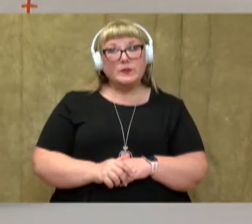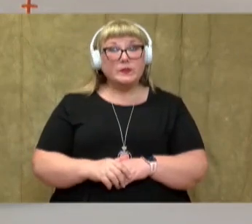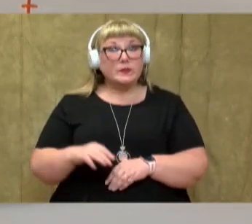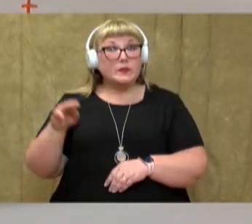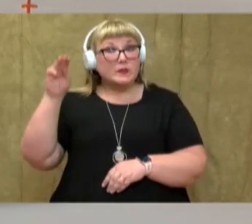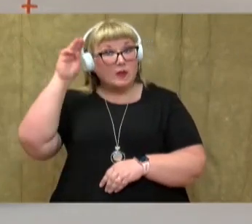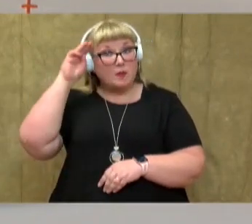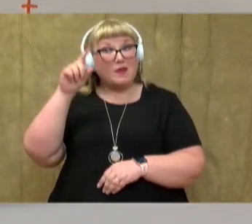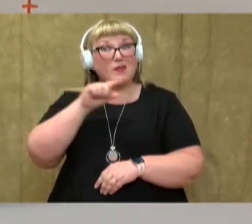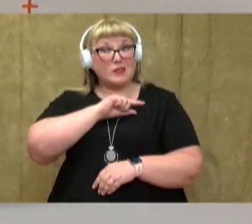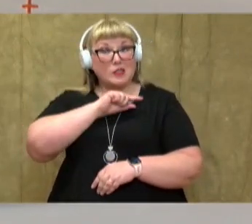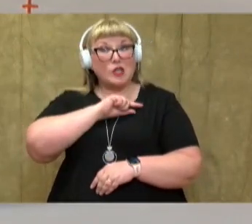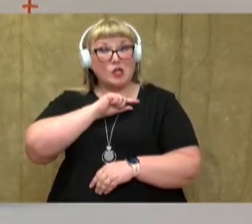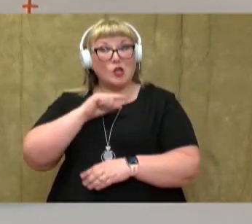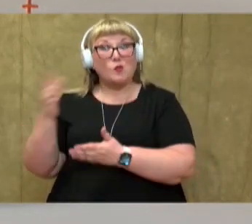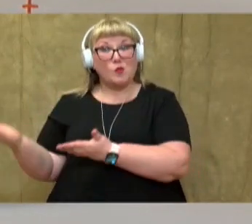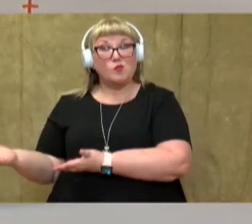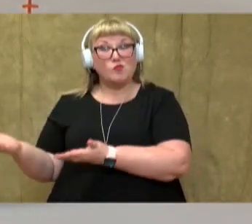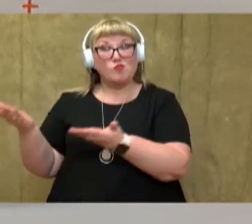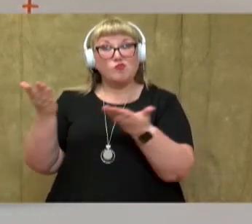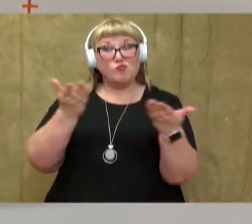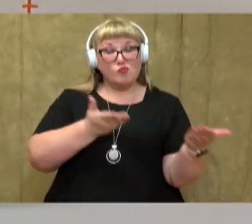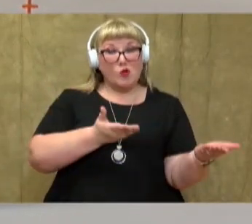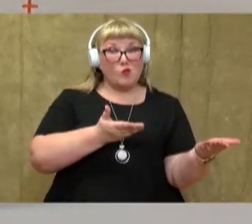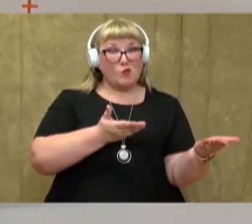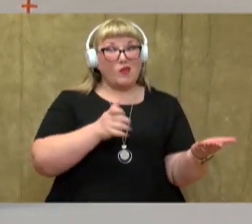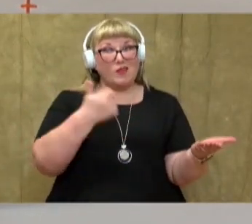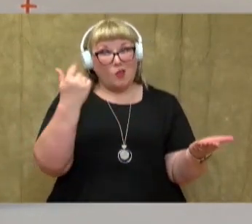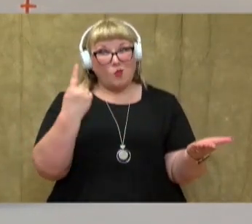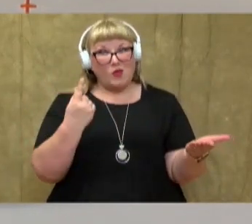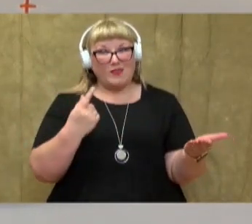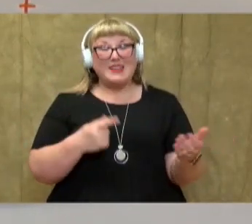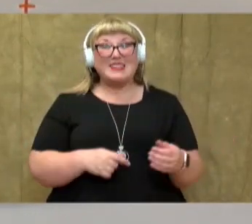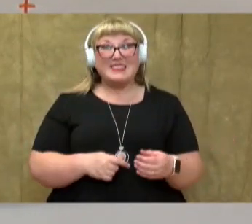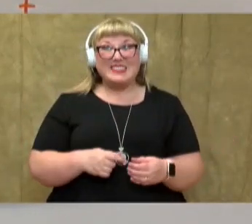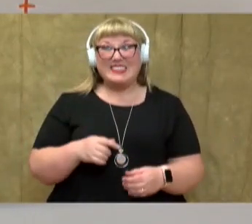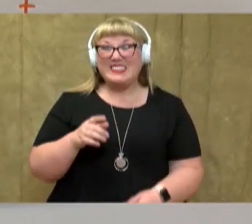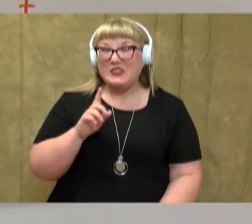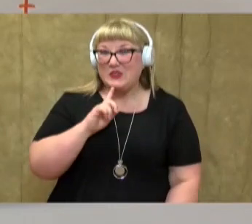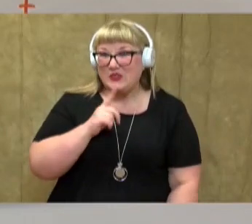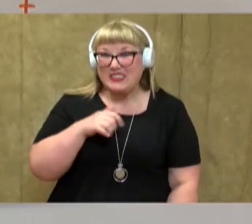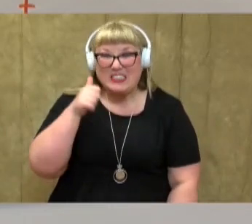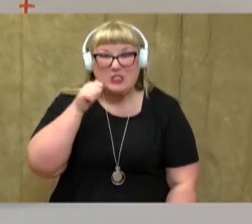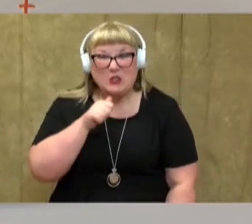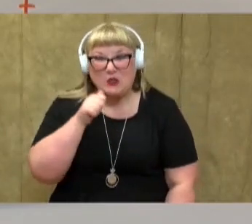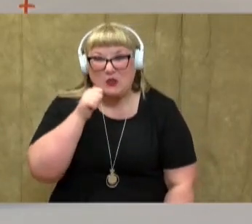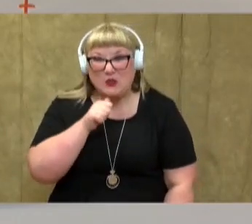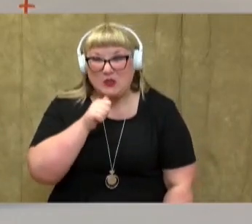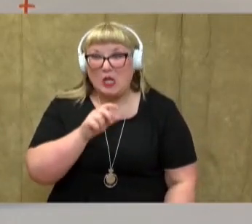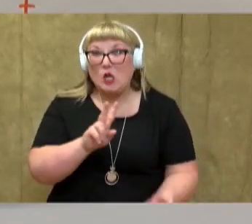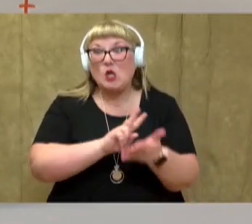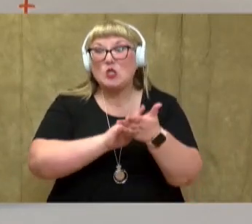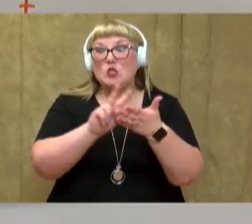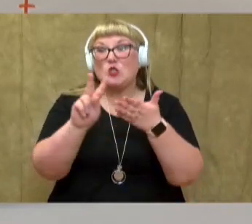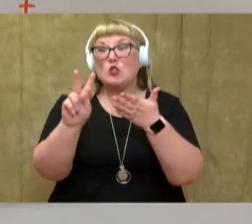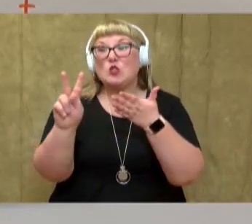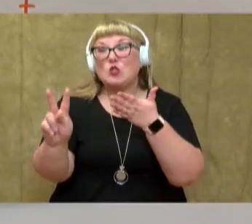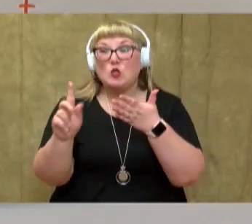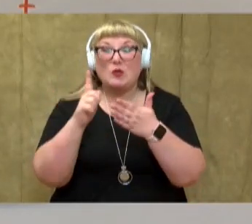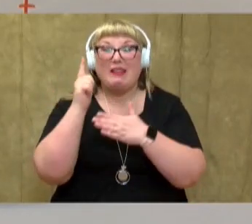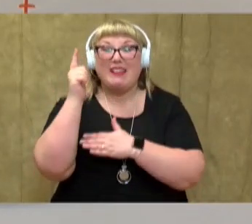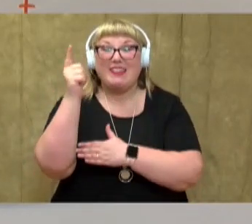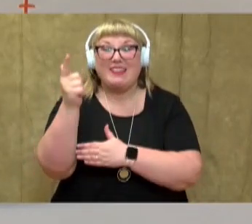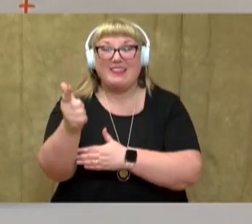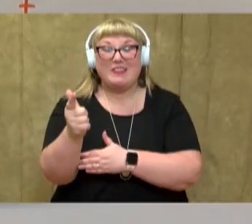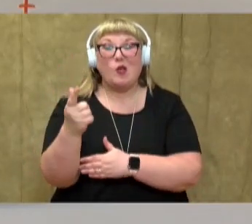Mr. Gilbert brings one back. It turns out it's a she. And 2 weeks later in the